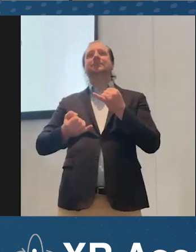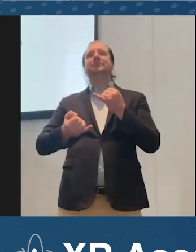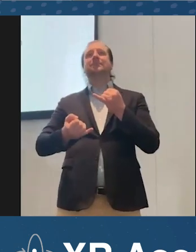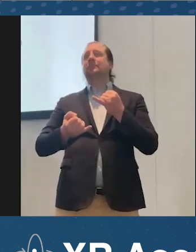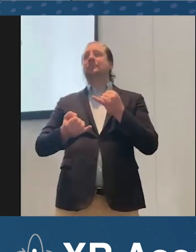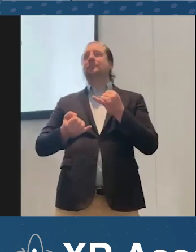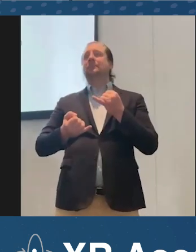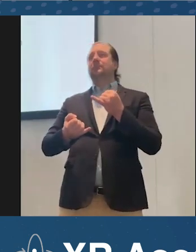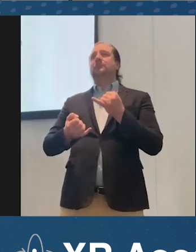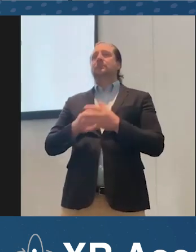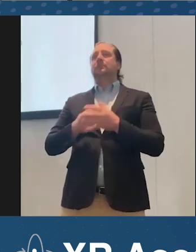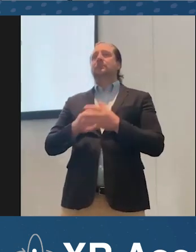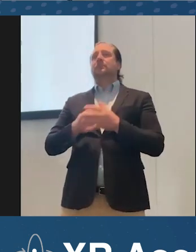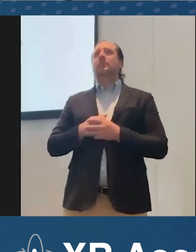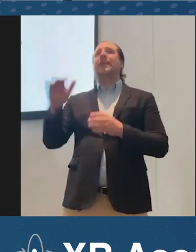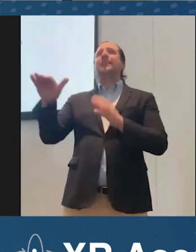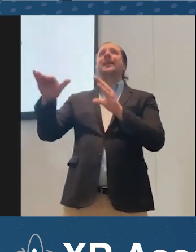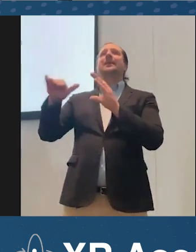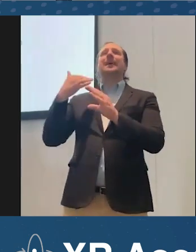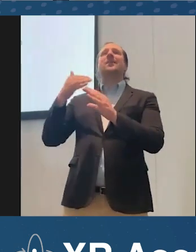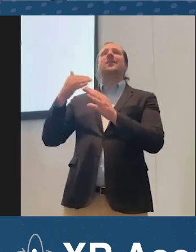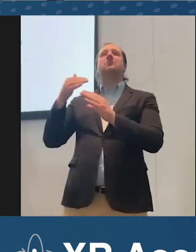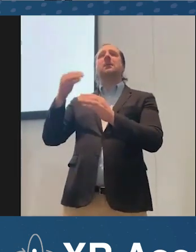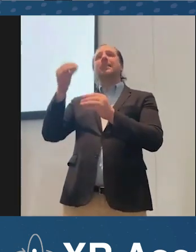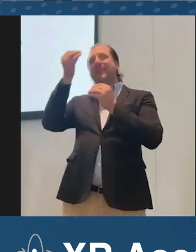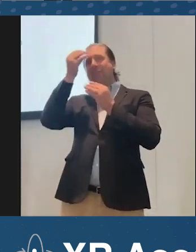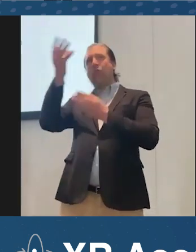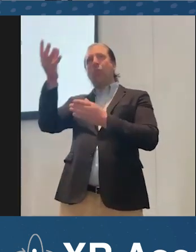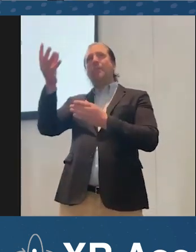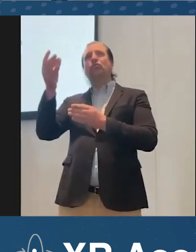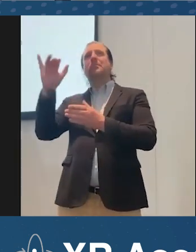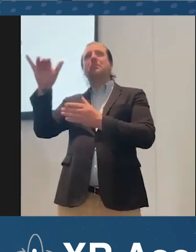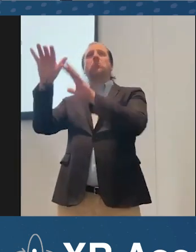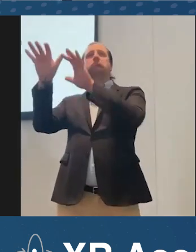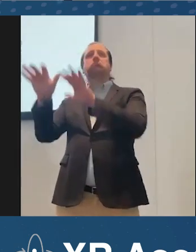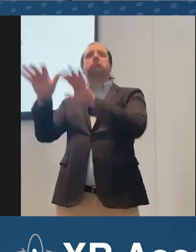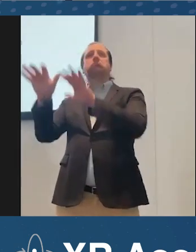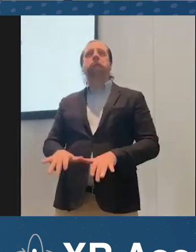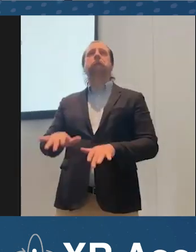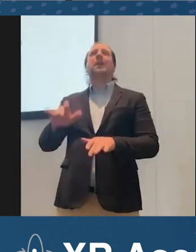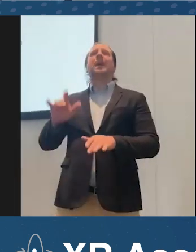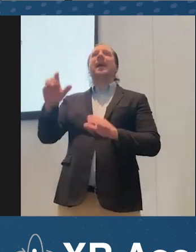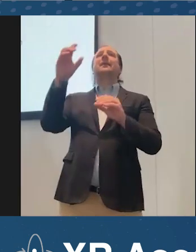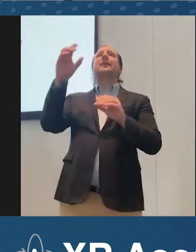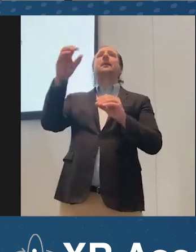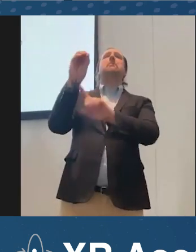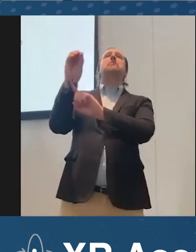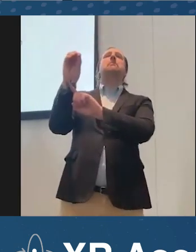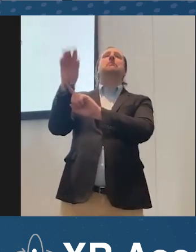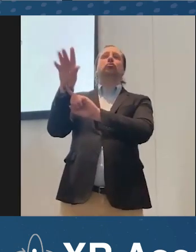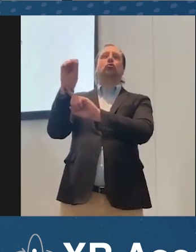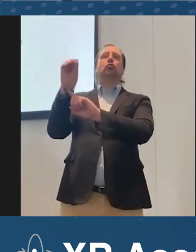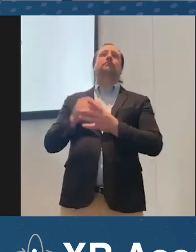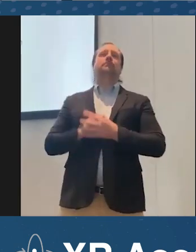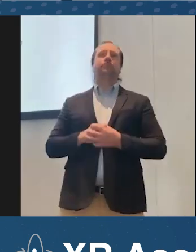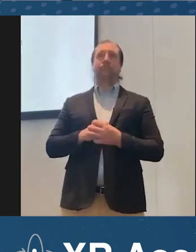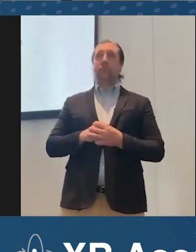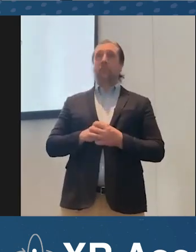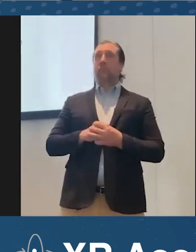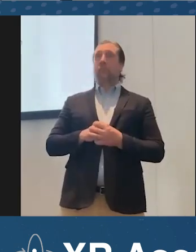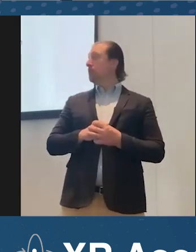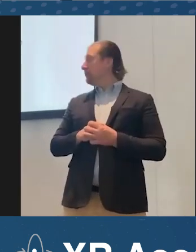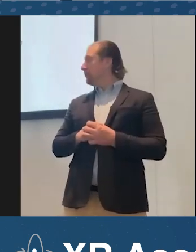us all the data about the entry upon the submission and taking a photo. The